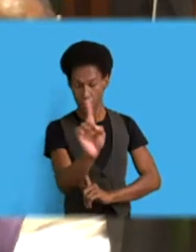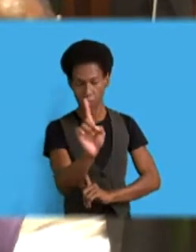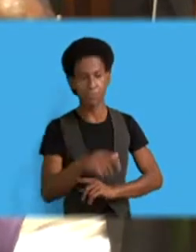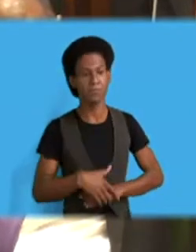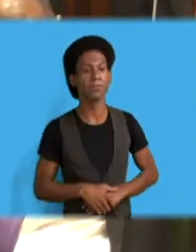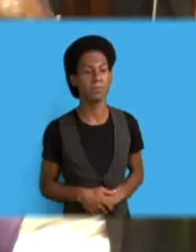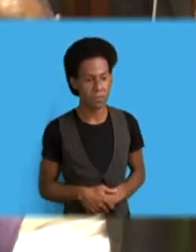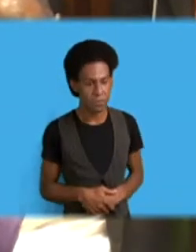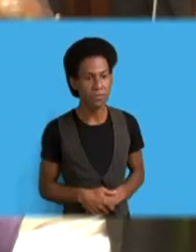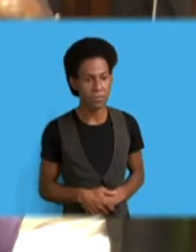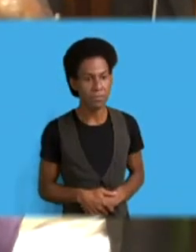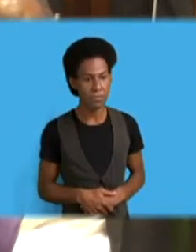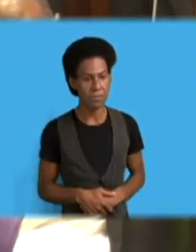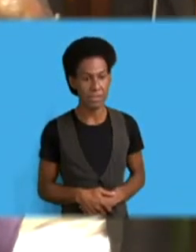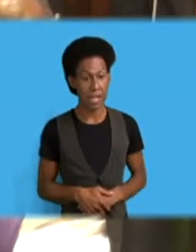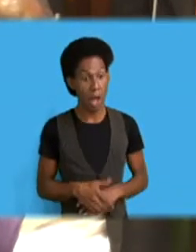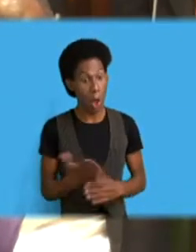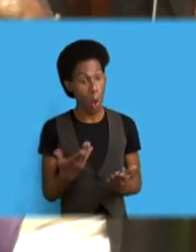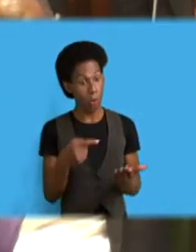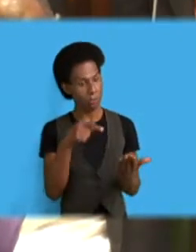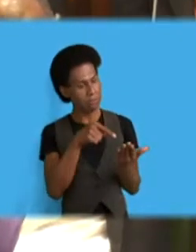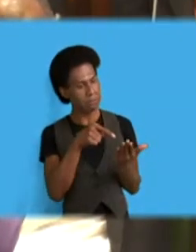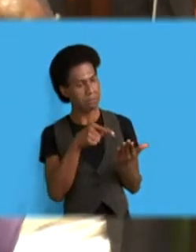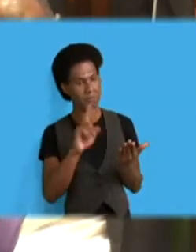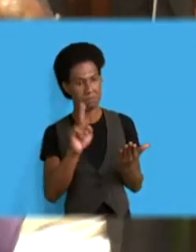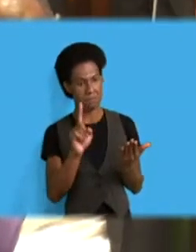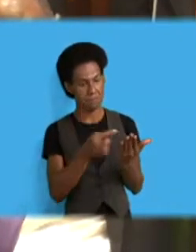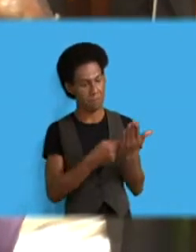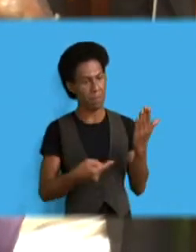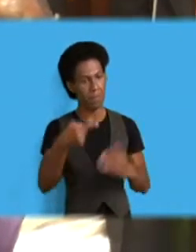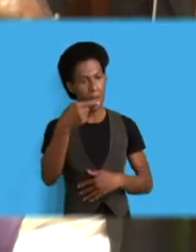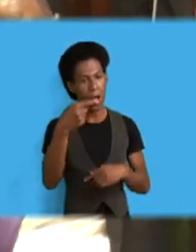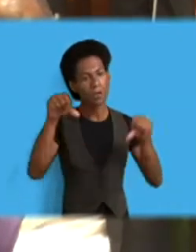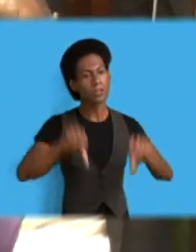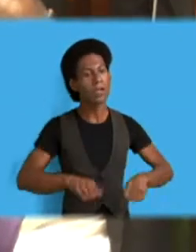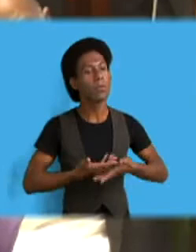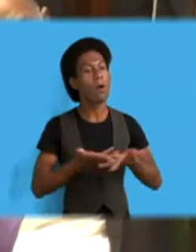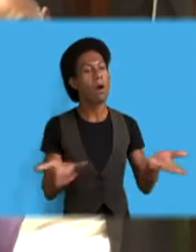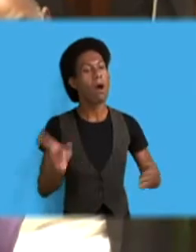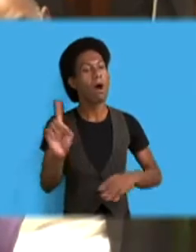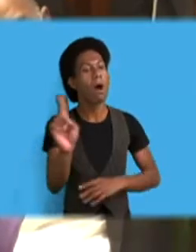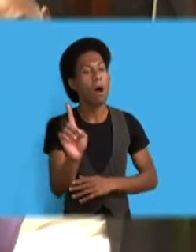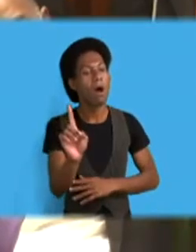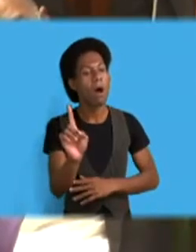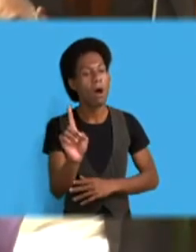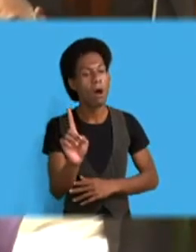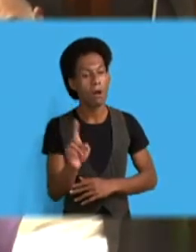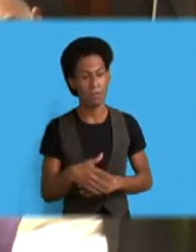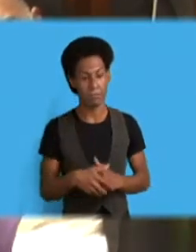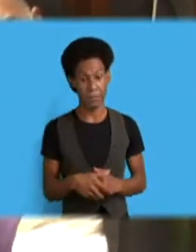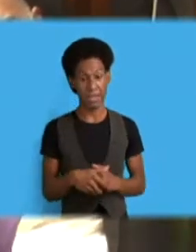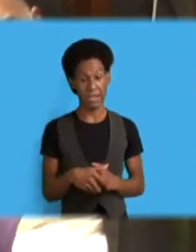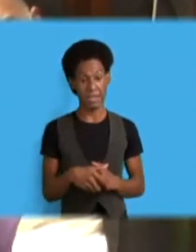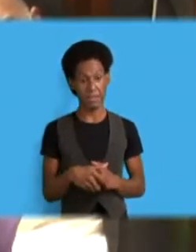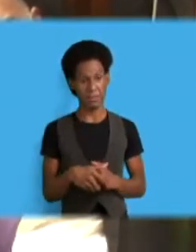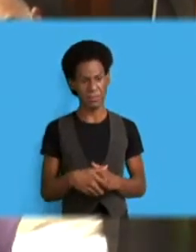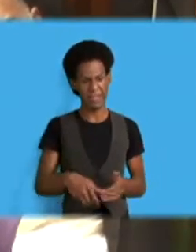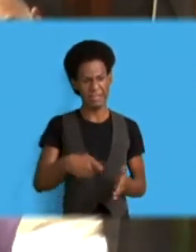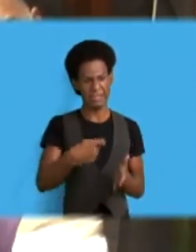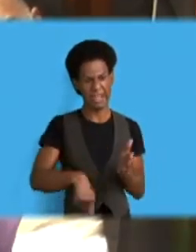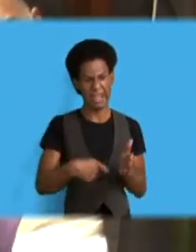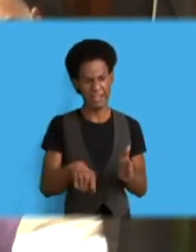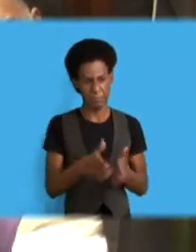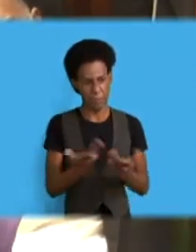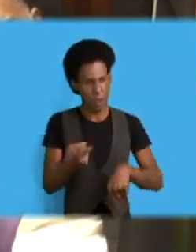are, Mr. Deputy Speaker, failing to supply textbooks on time, online to all schools in Fiji,